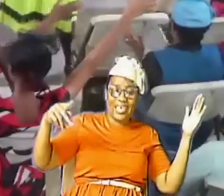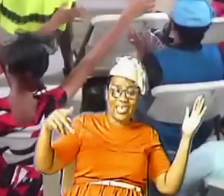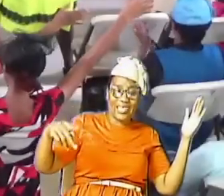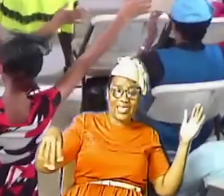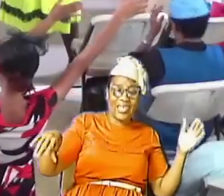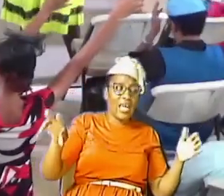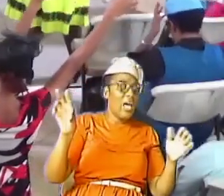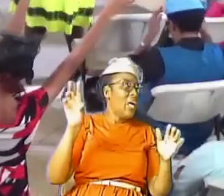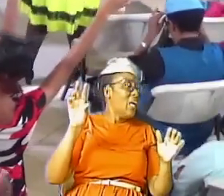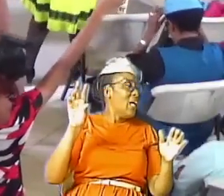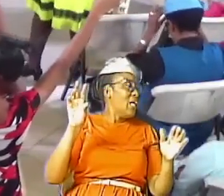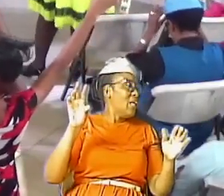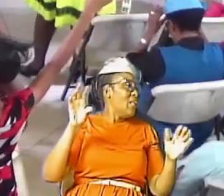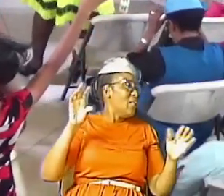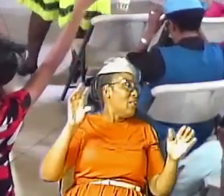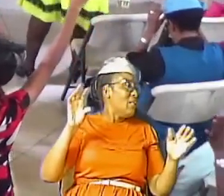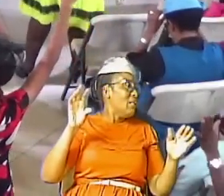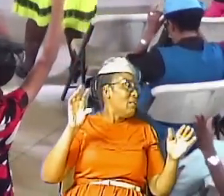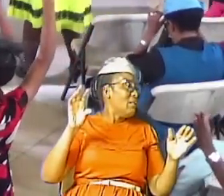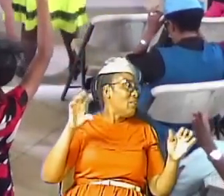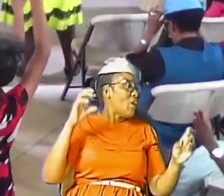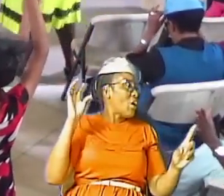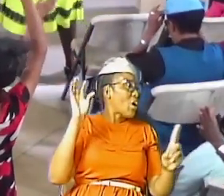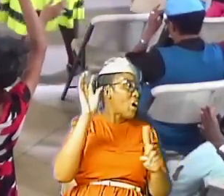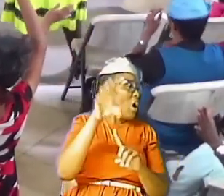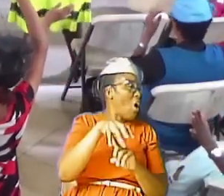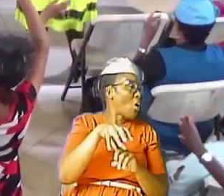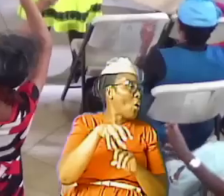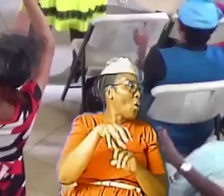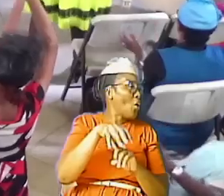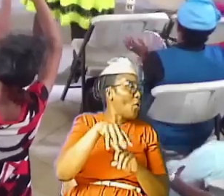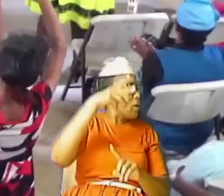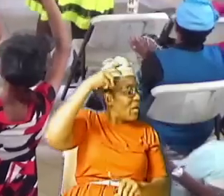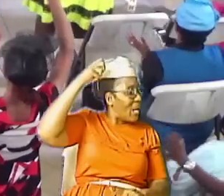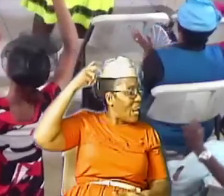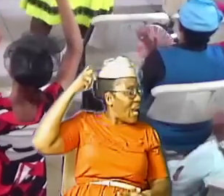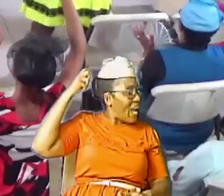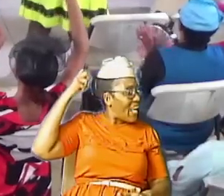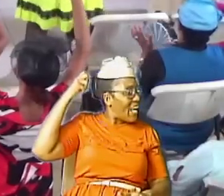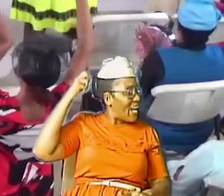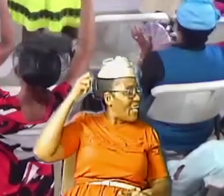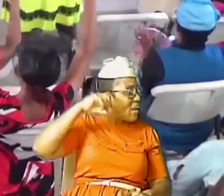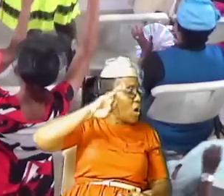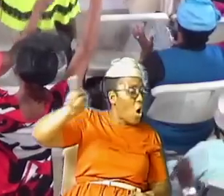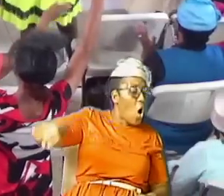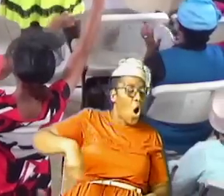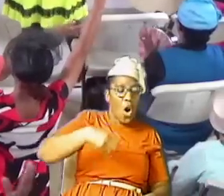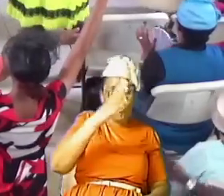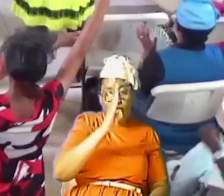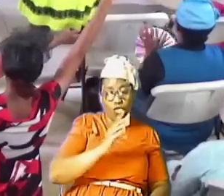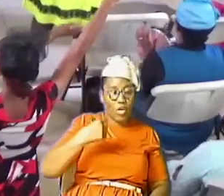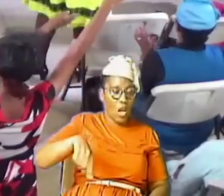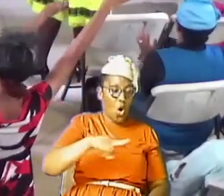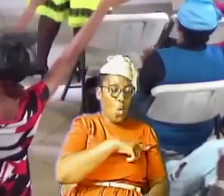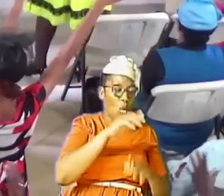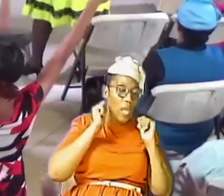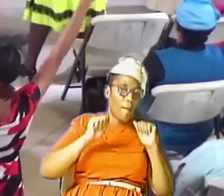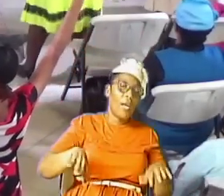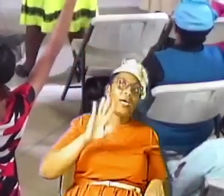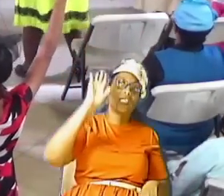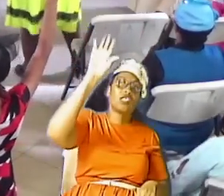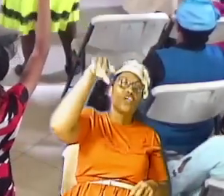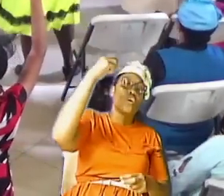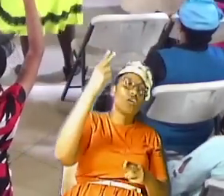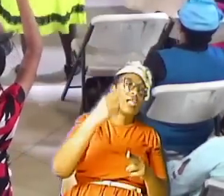The conquering lion of the tribe of Judah. And we bless your great name. We bless you, we bless